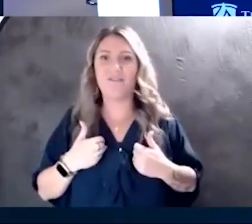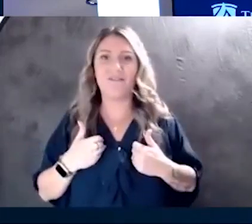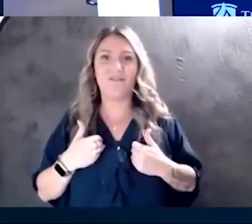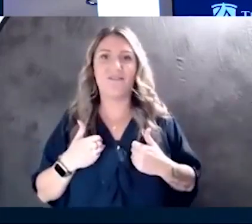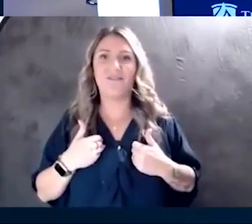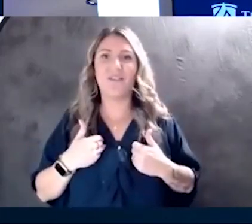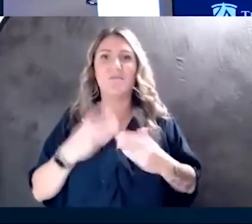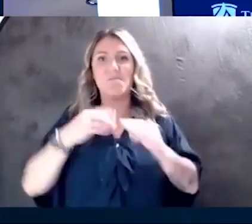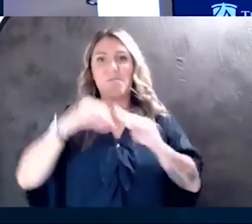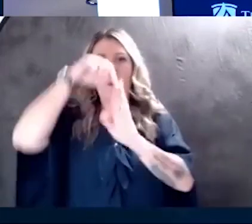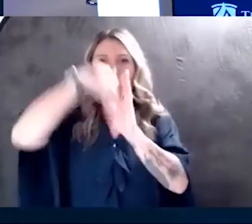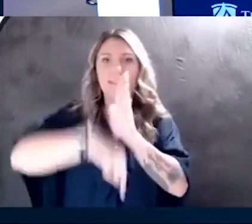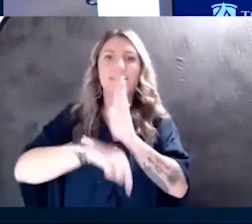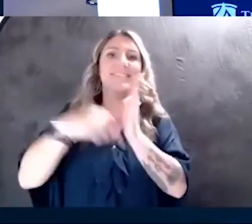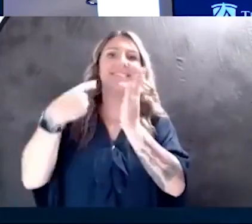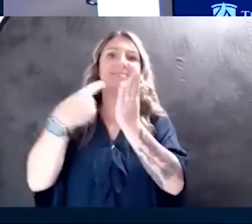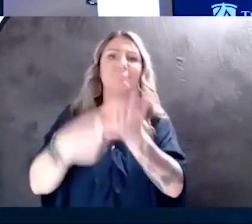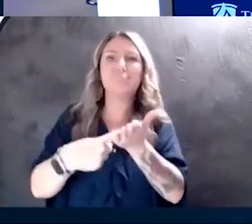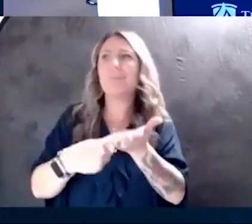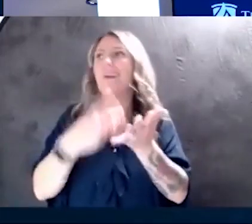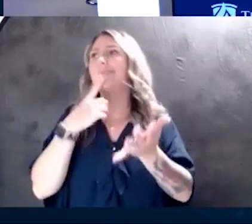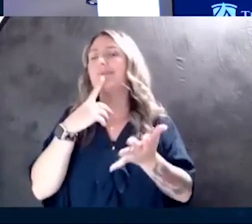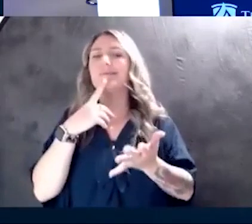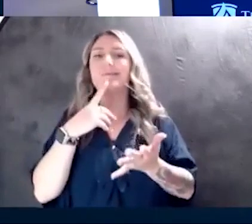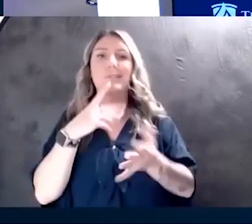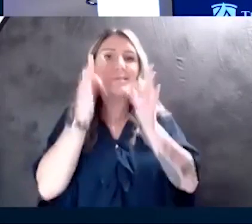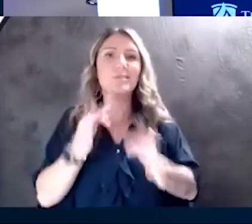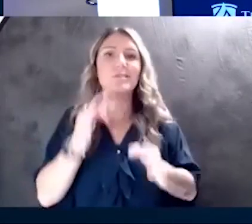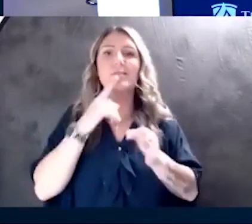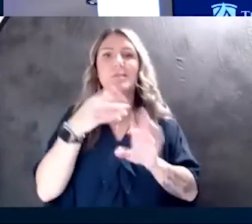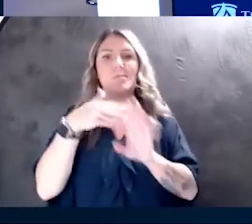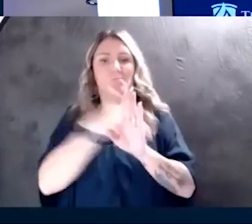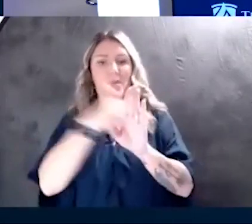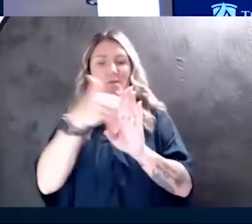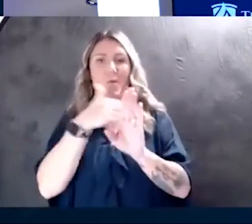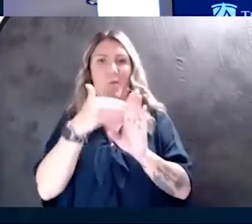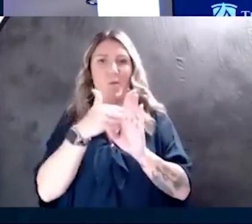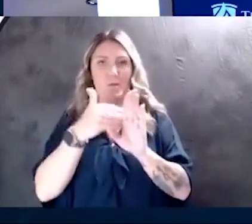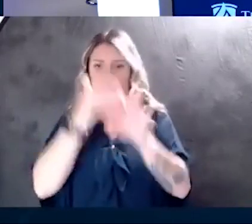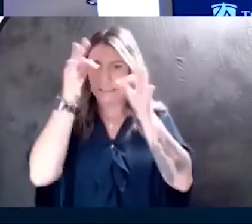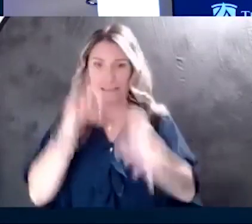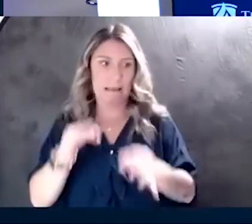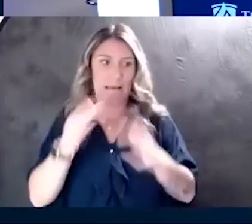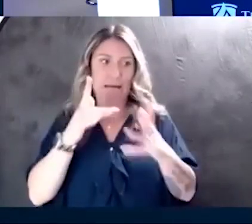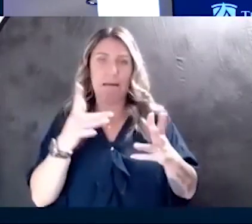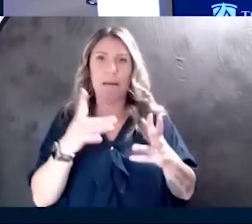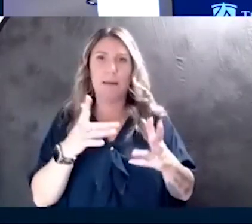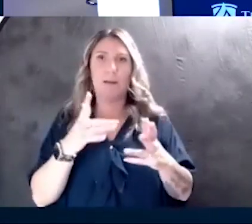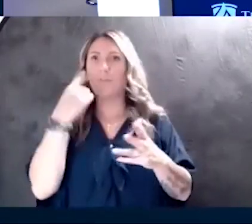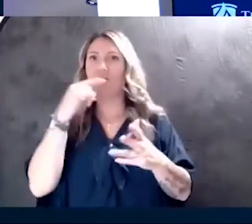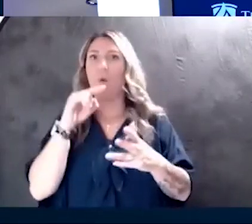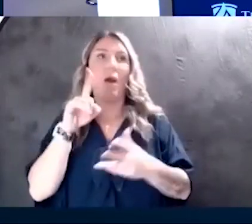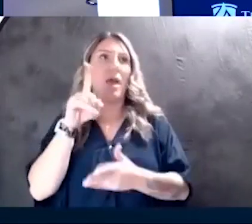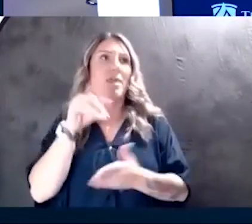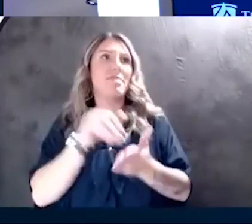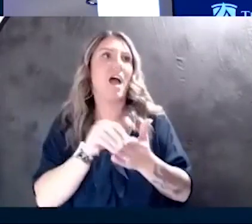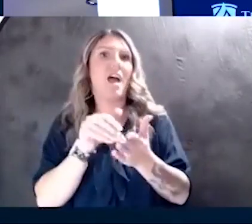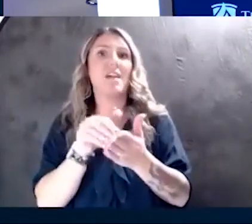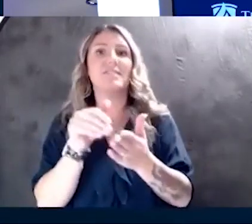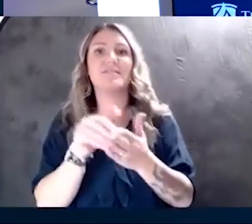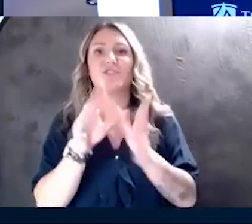decisions, that there's so many things that they have to look into before they just make a decision on behalf of thousands and thousands of